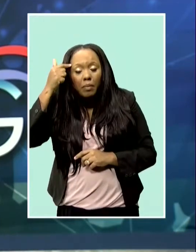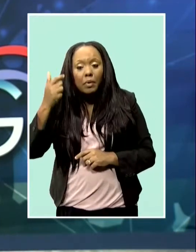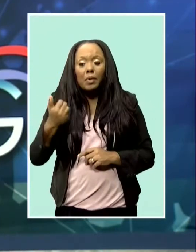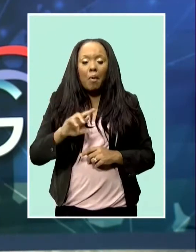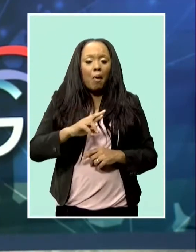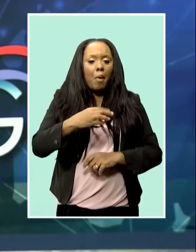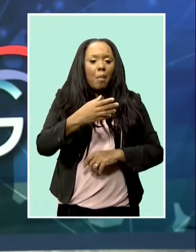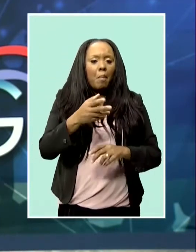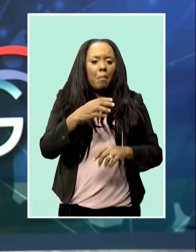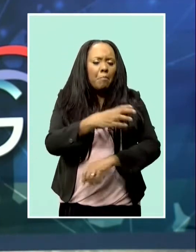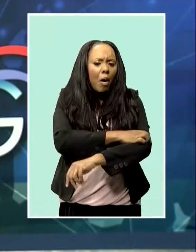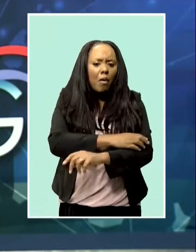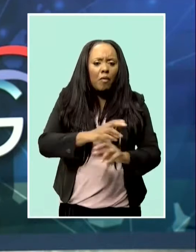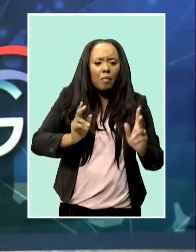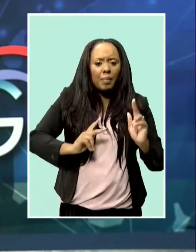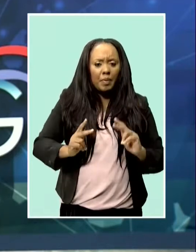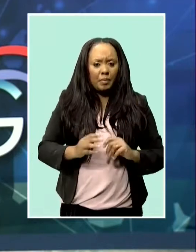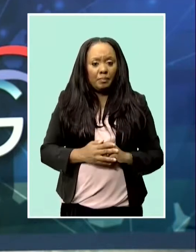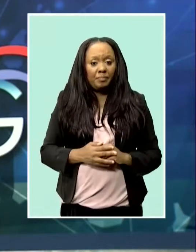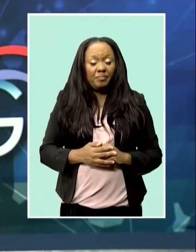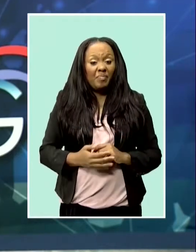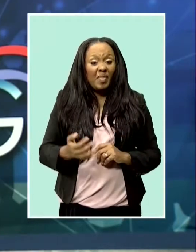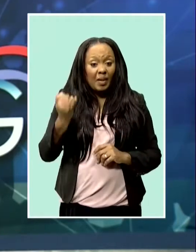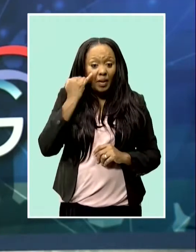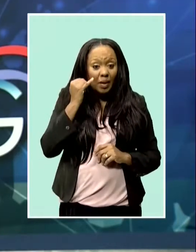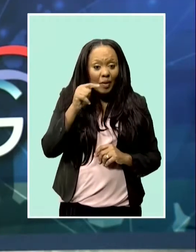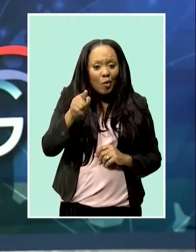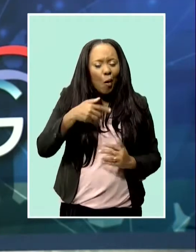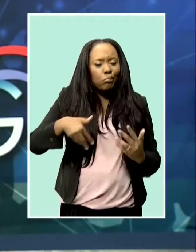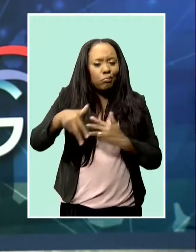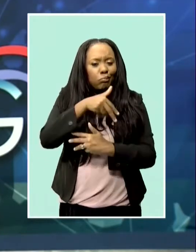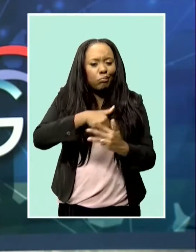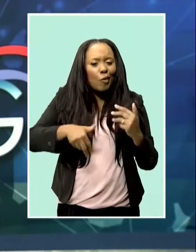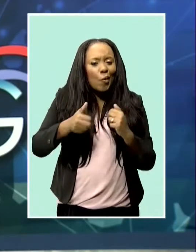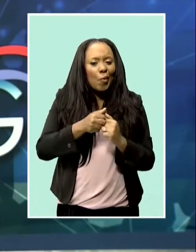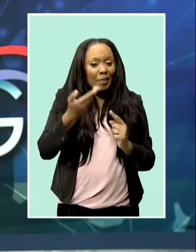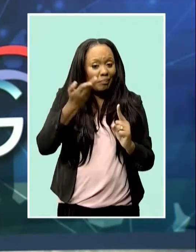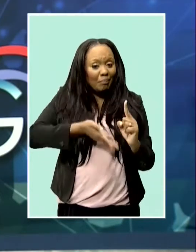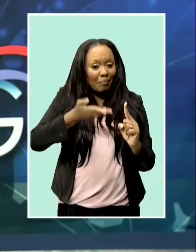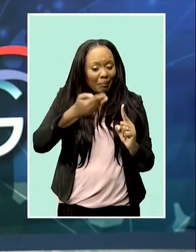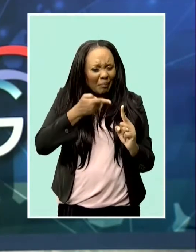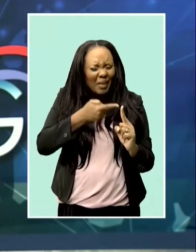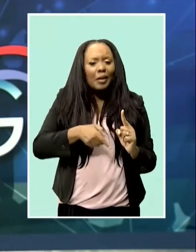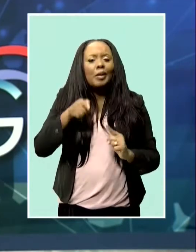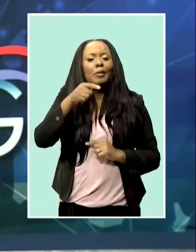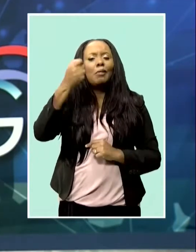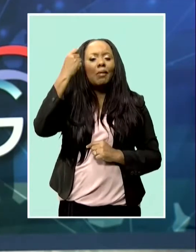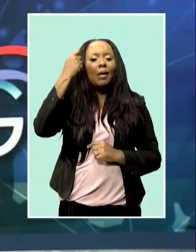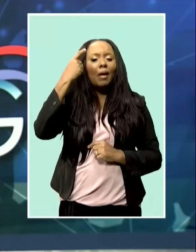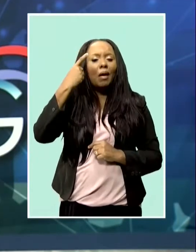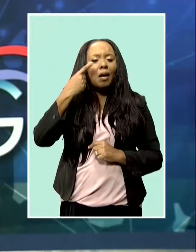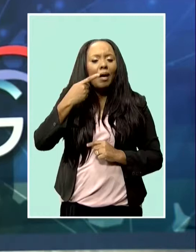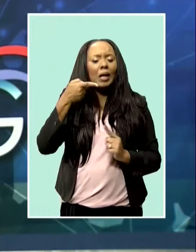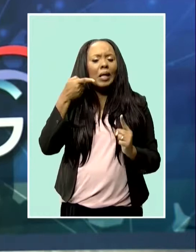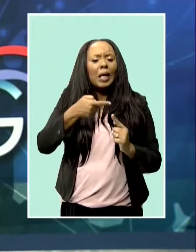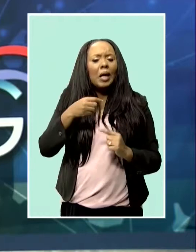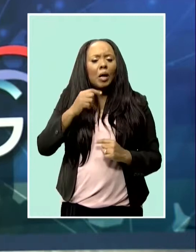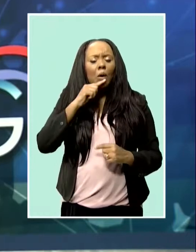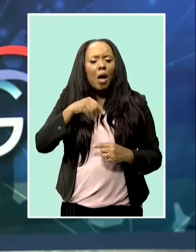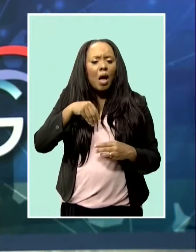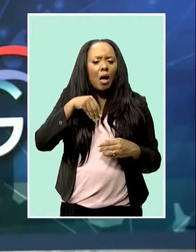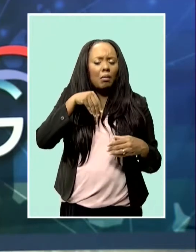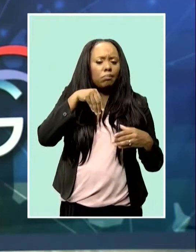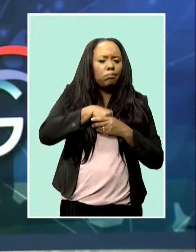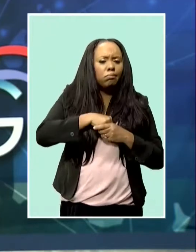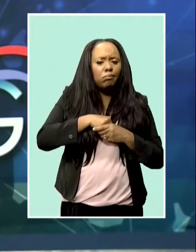Minister Motley, anyone who had the honor of spending time with him soon came to understand that he was imbued with a commitment and passion